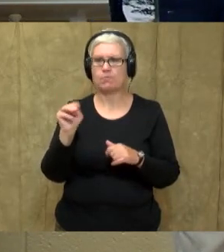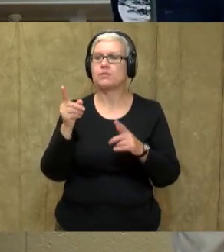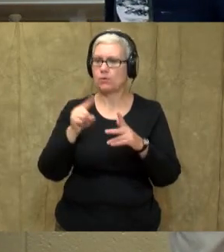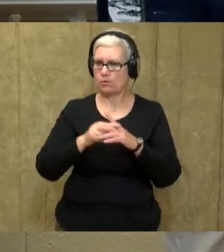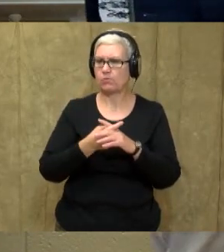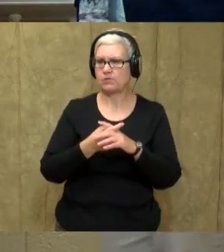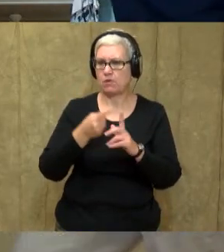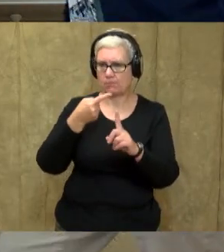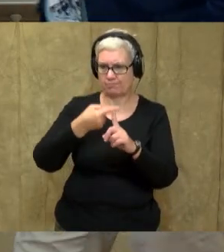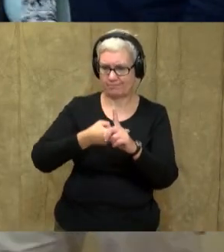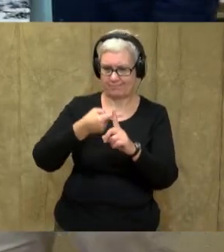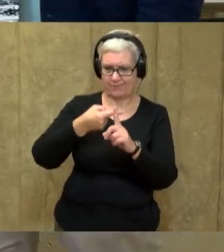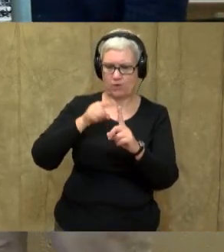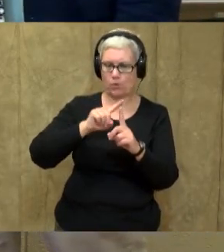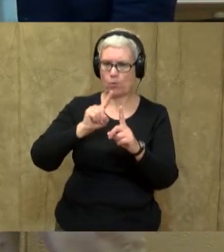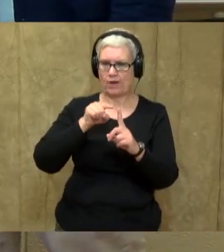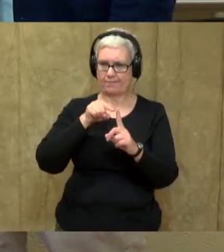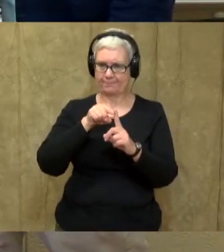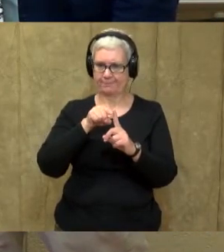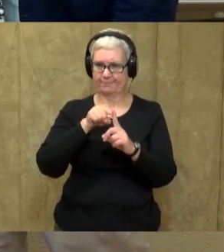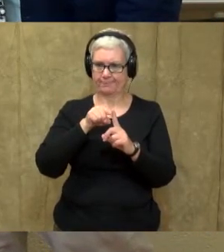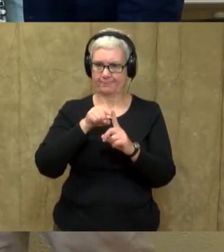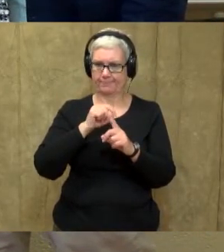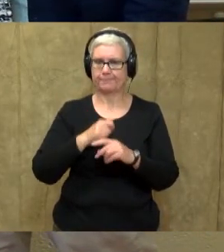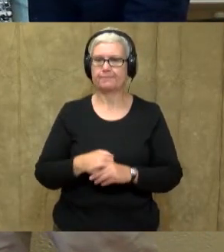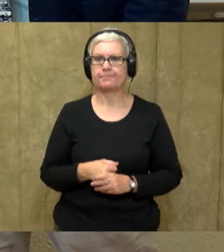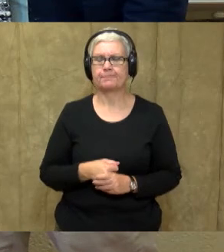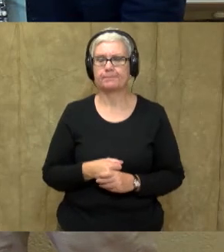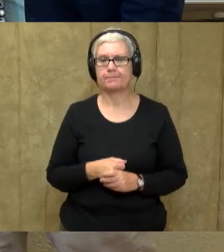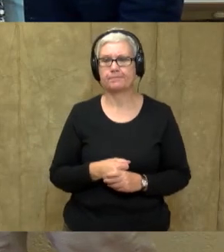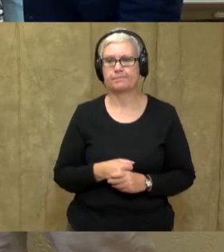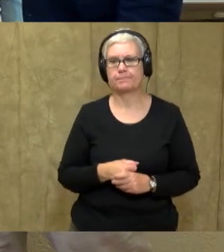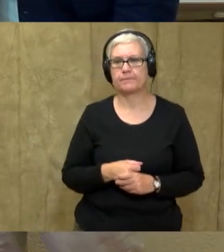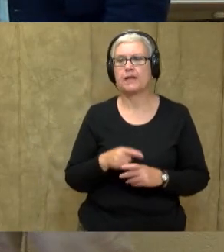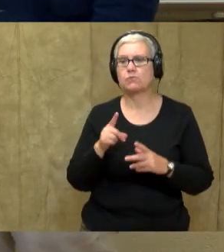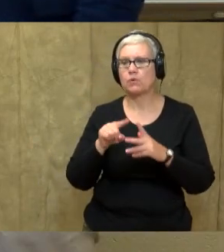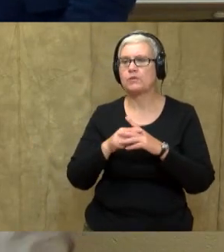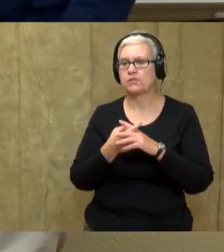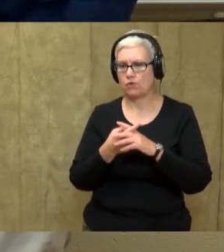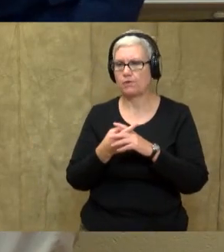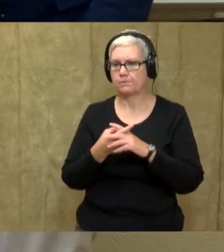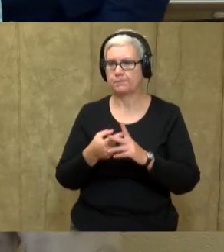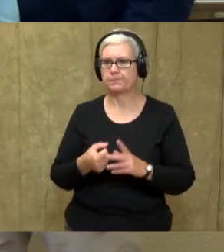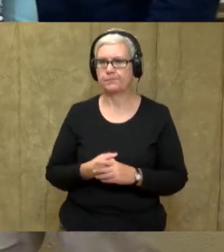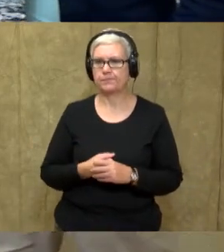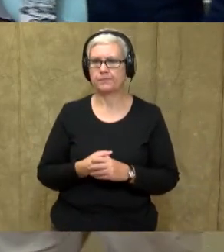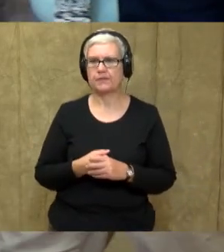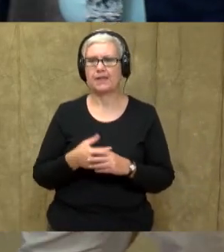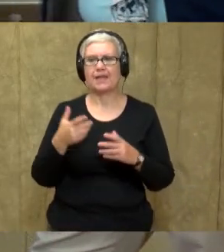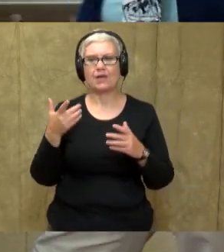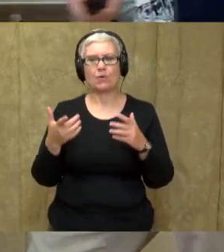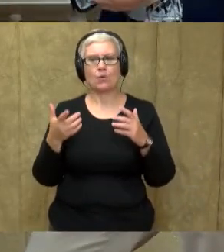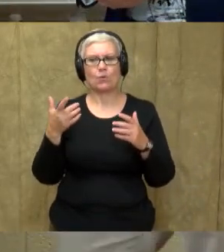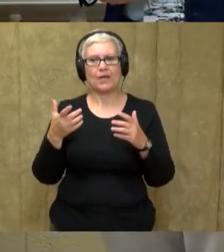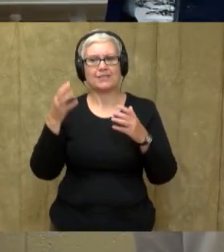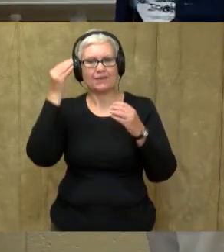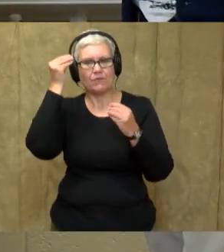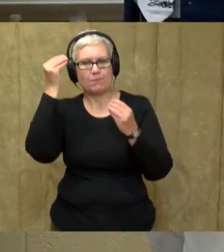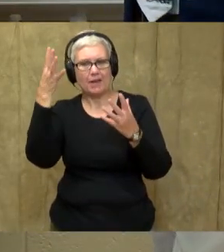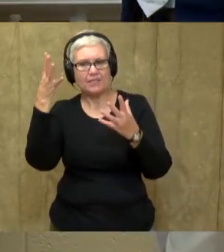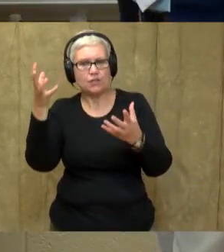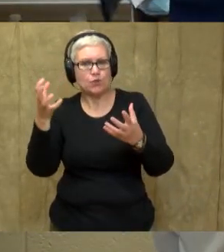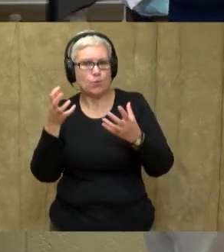term is going to be the initial value that we're starting at. Okay, so depending on the context, it's really going to dictate the